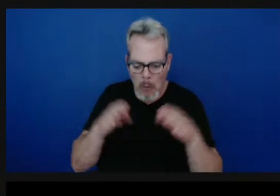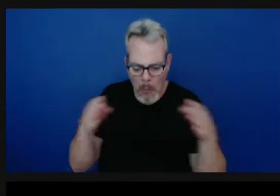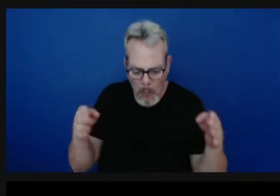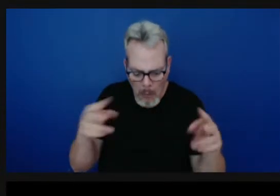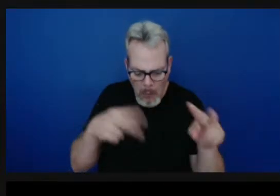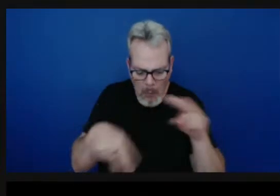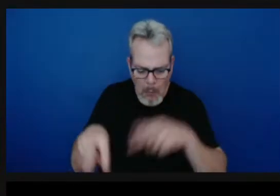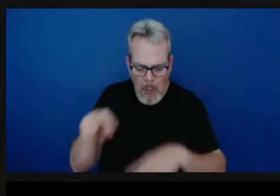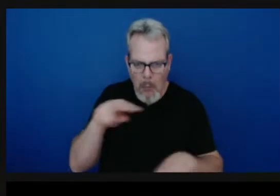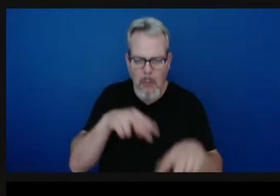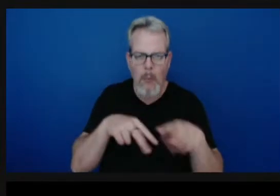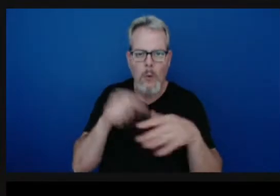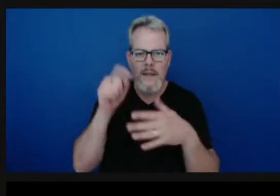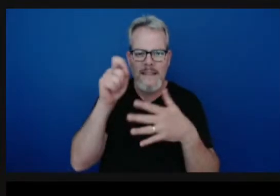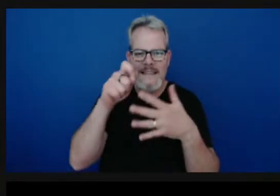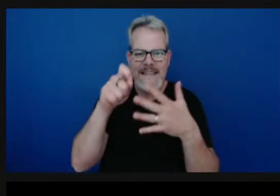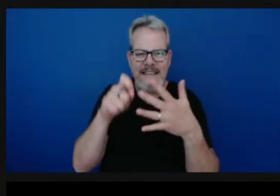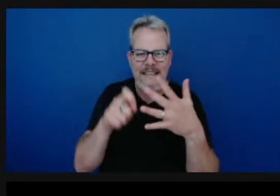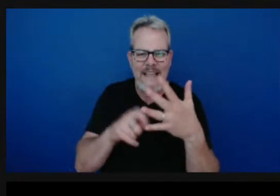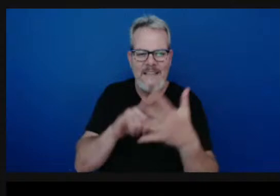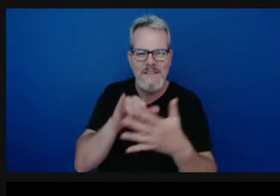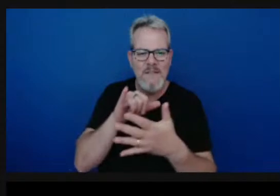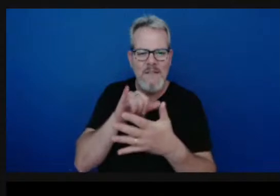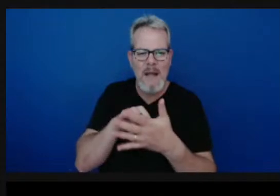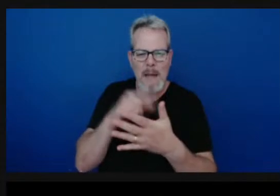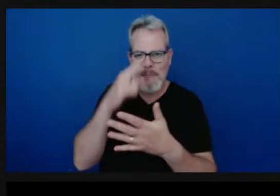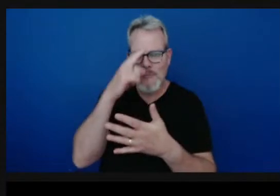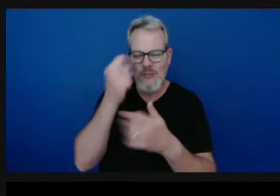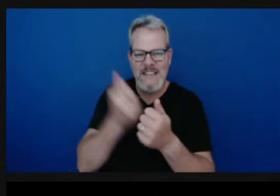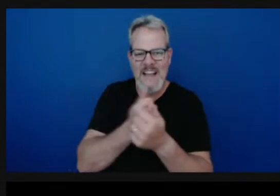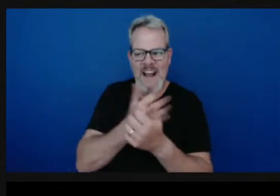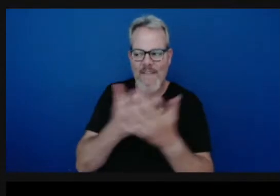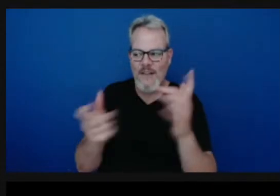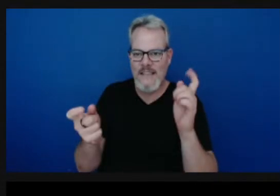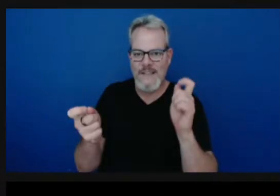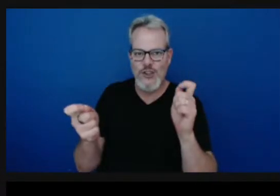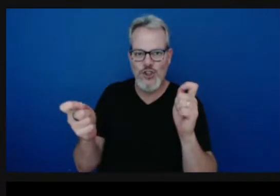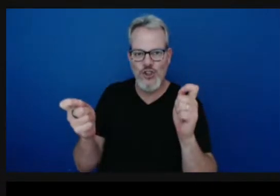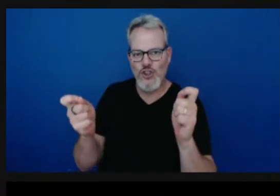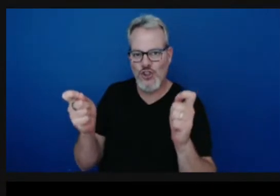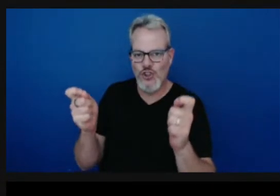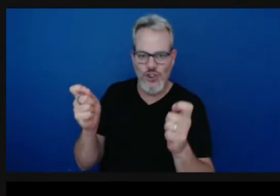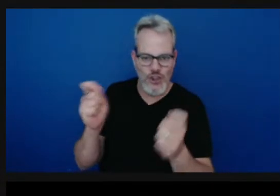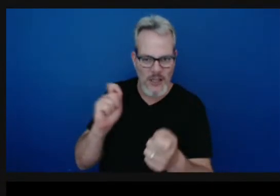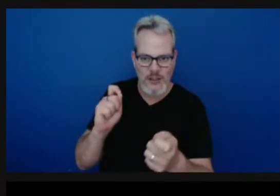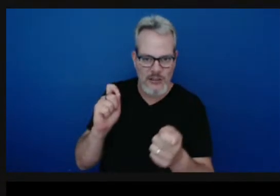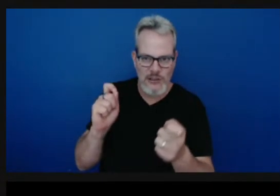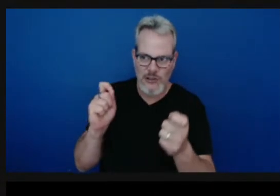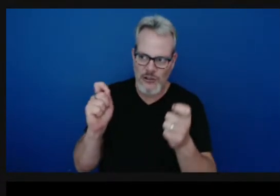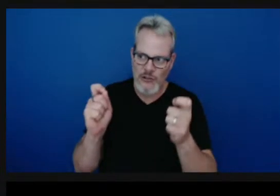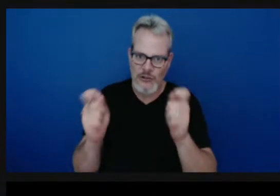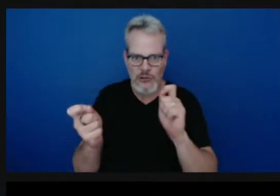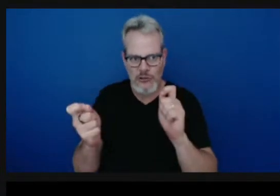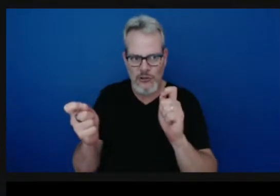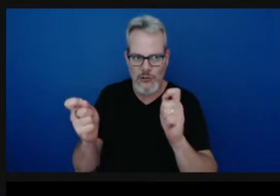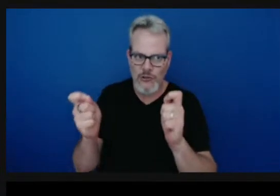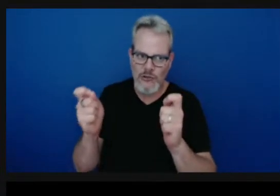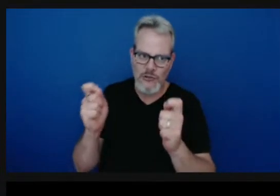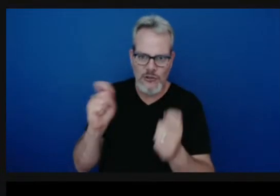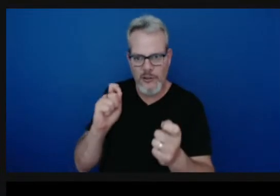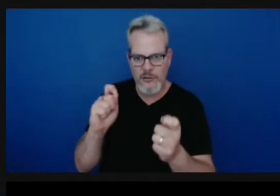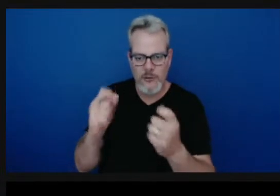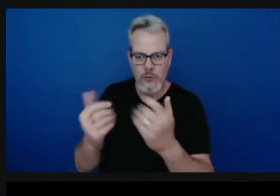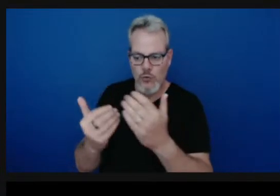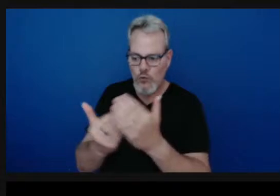that as everything changes. Steady state of change out there. So new things come